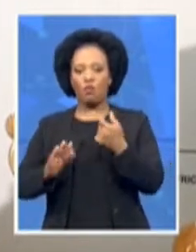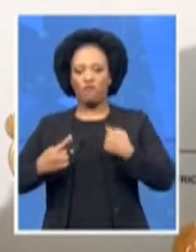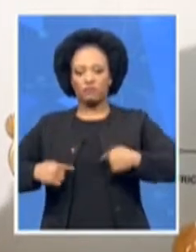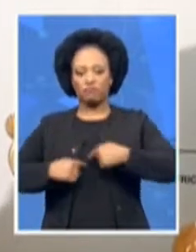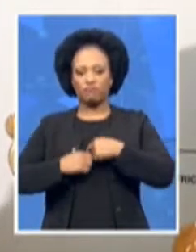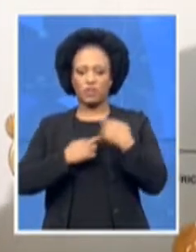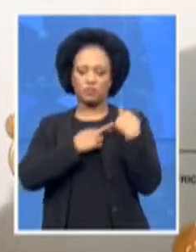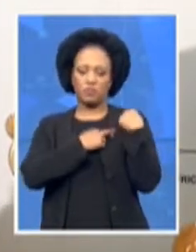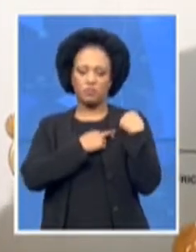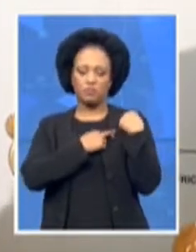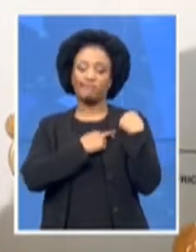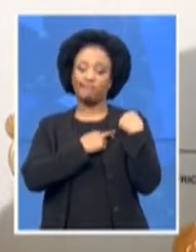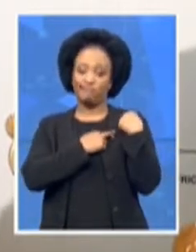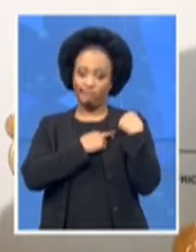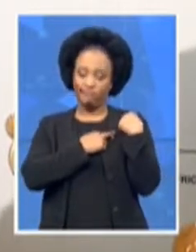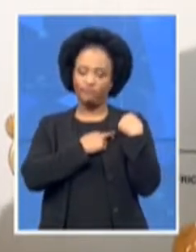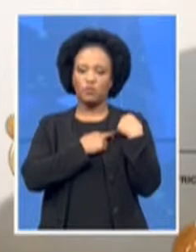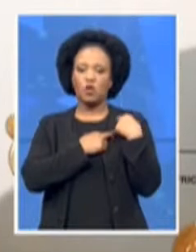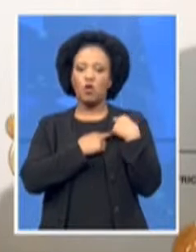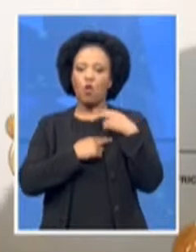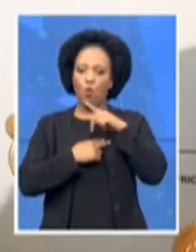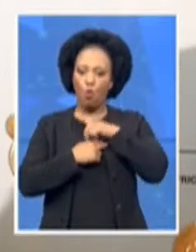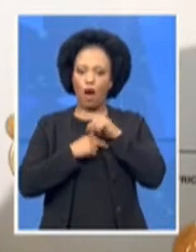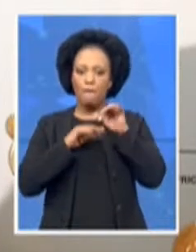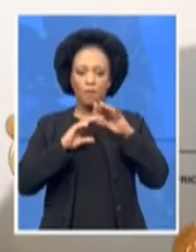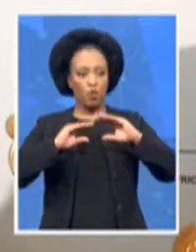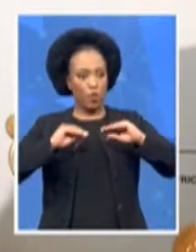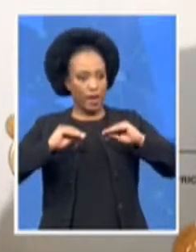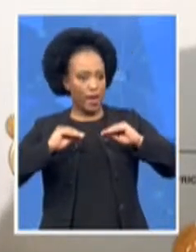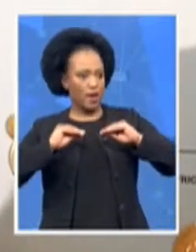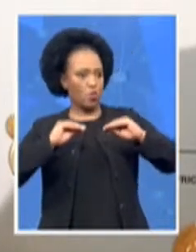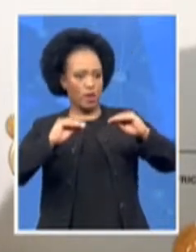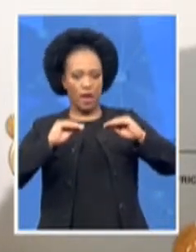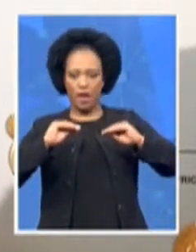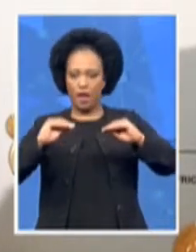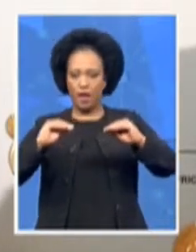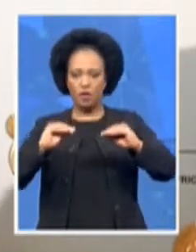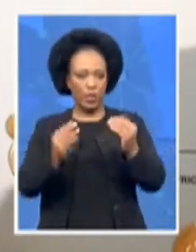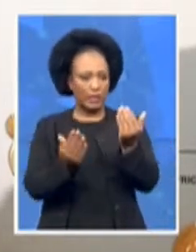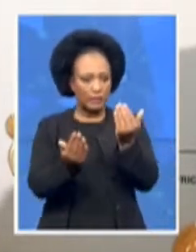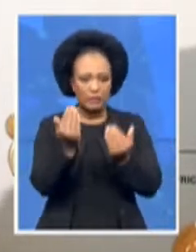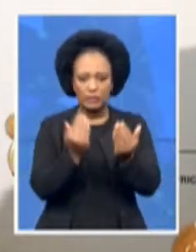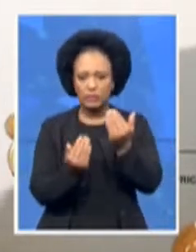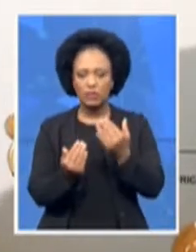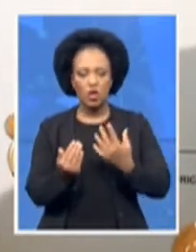our people, we encourage our youth to go and get